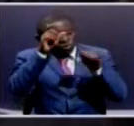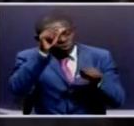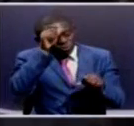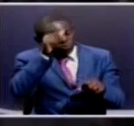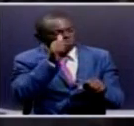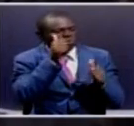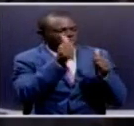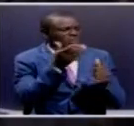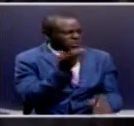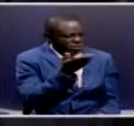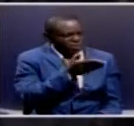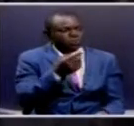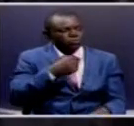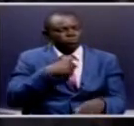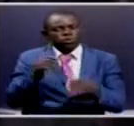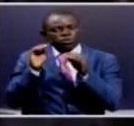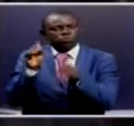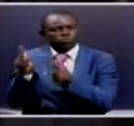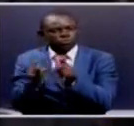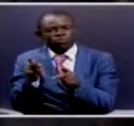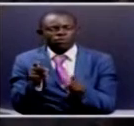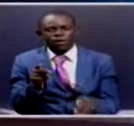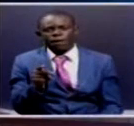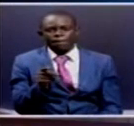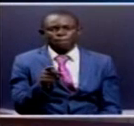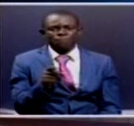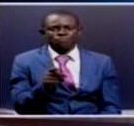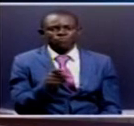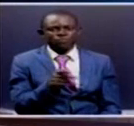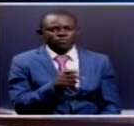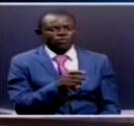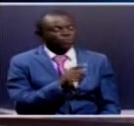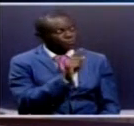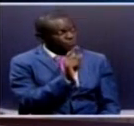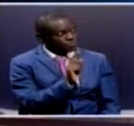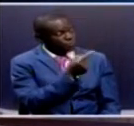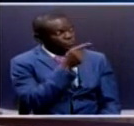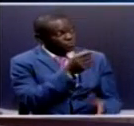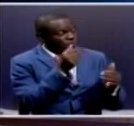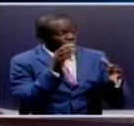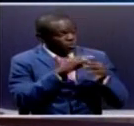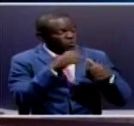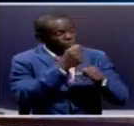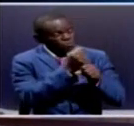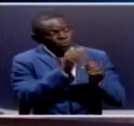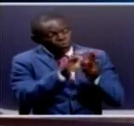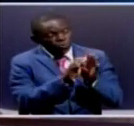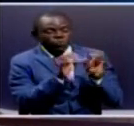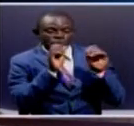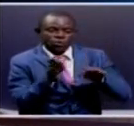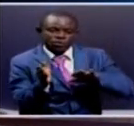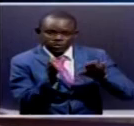now. I would be speculating. So you want, to engage first. That's what everybody is doing. Let's look at some of the details in this